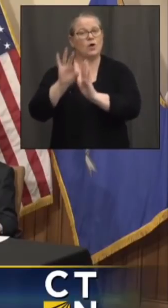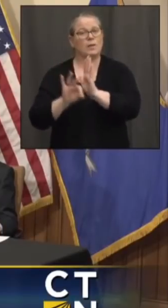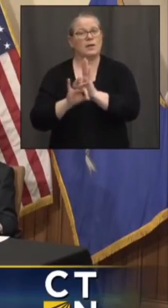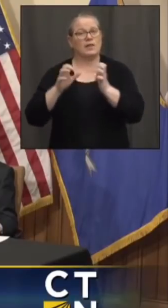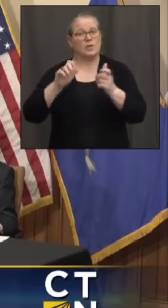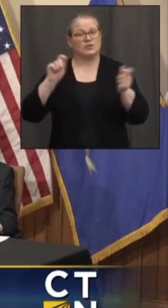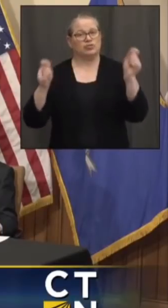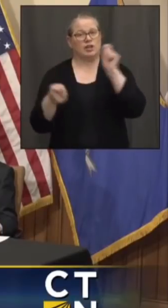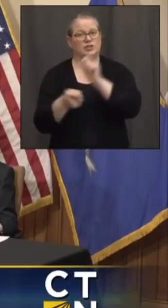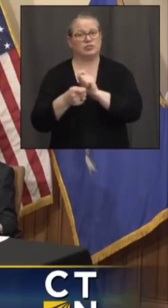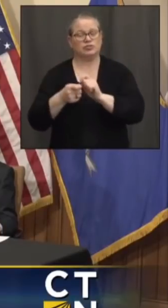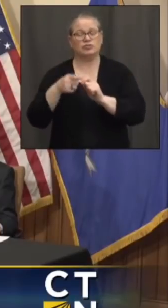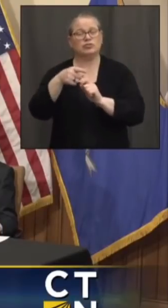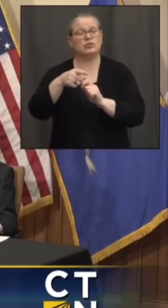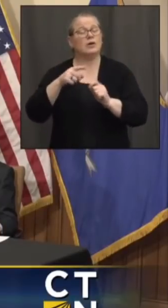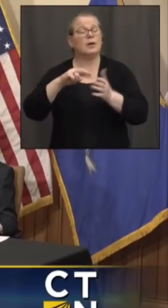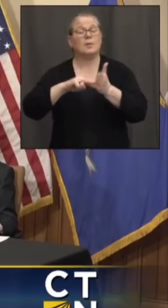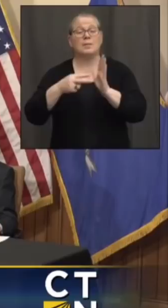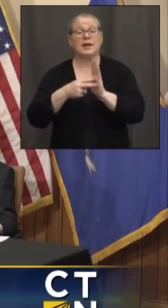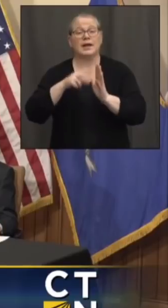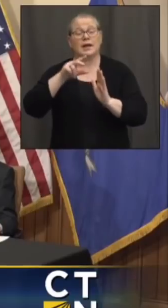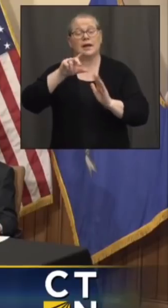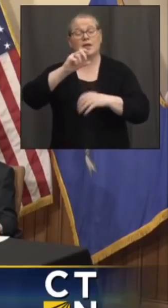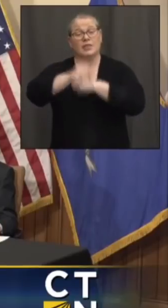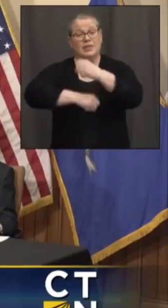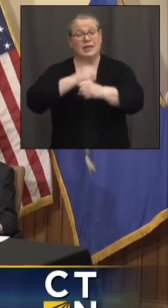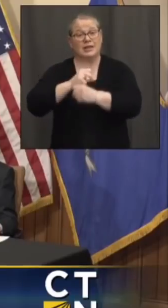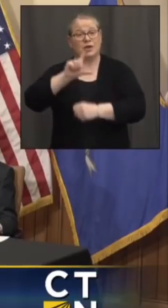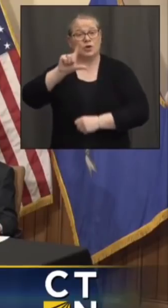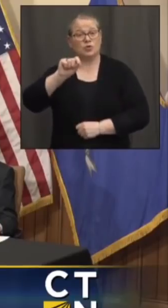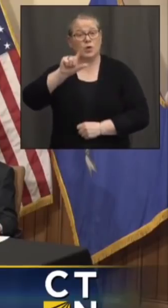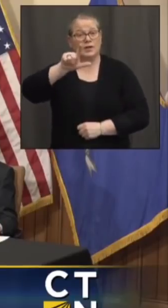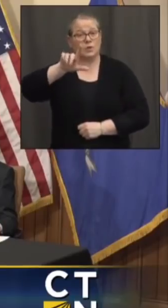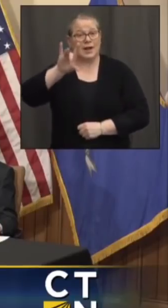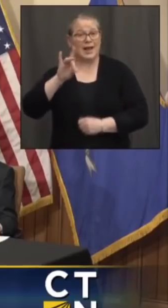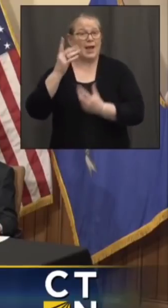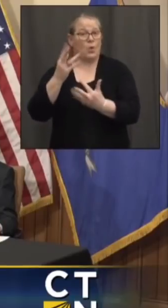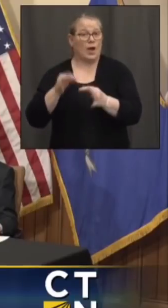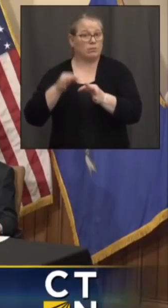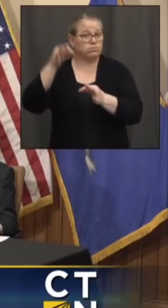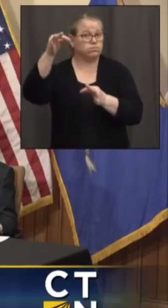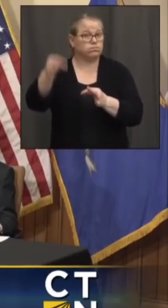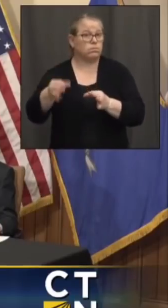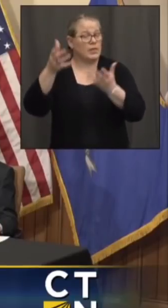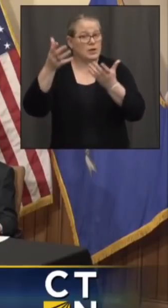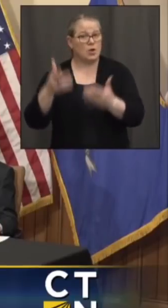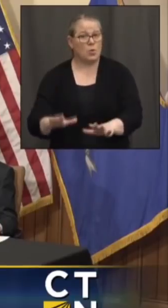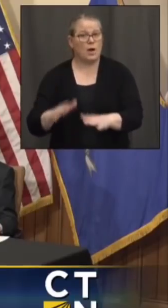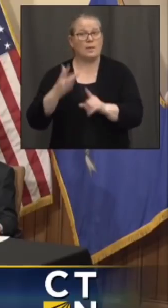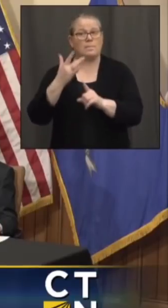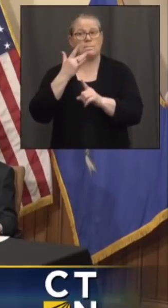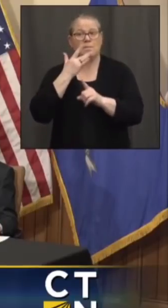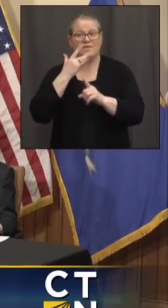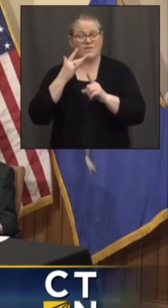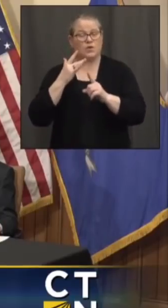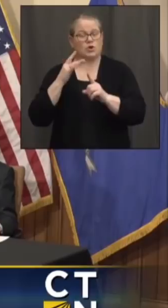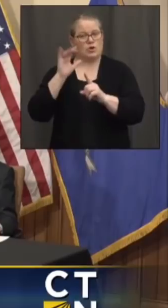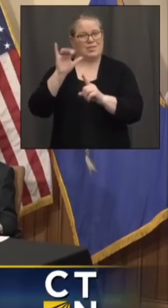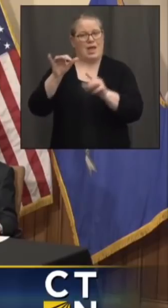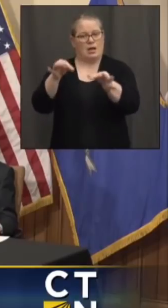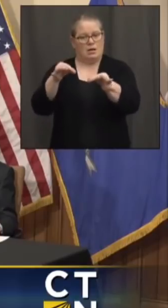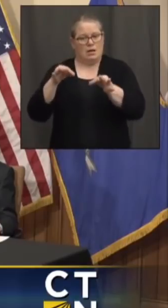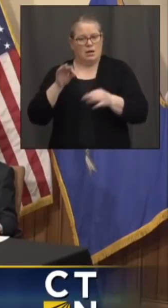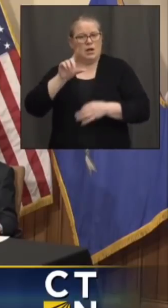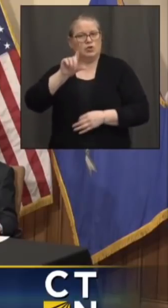till 2028. They would like to see that implemented in 2022, fiscal